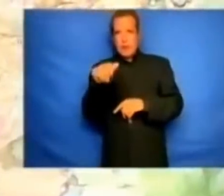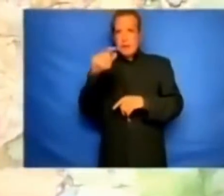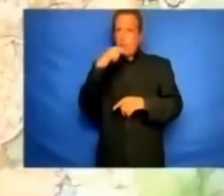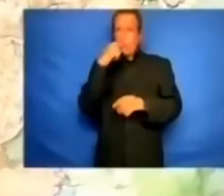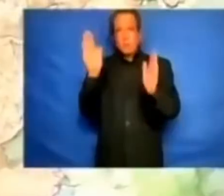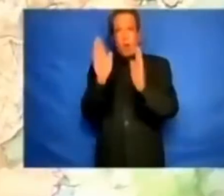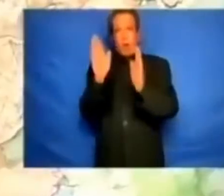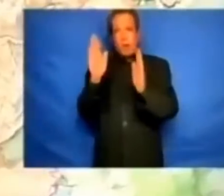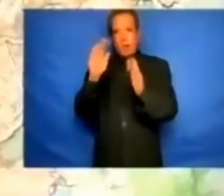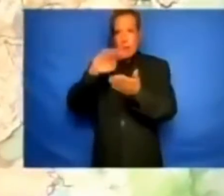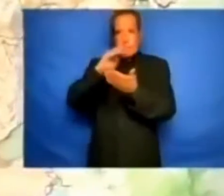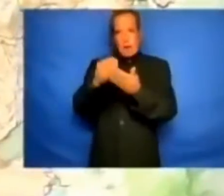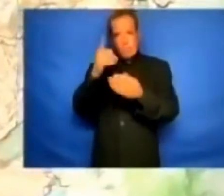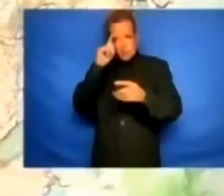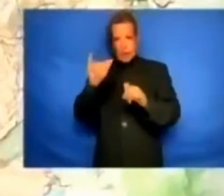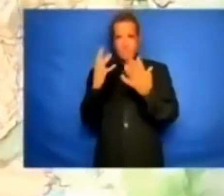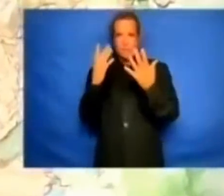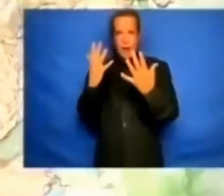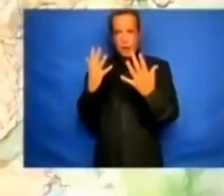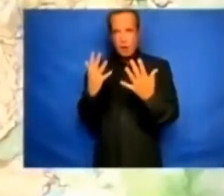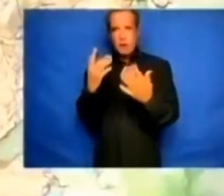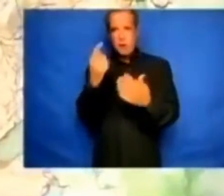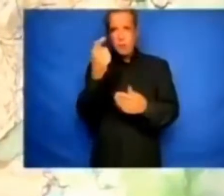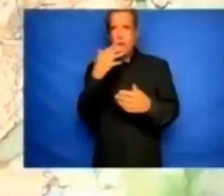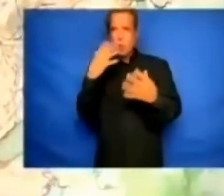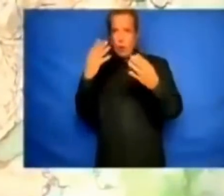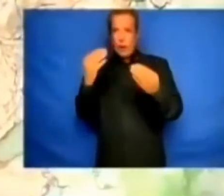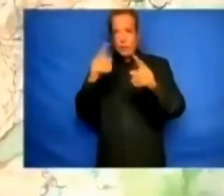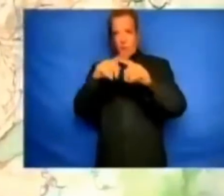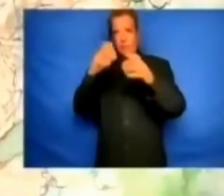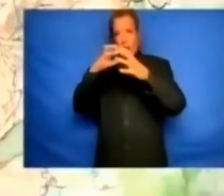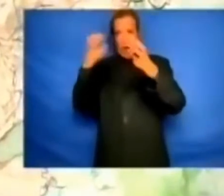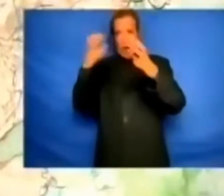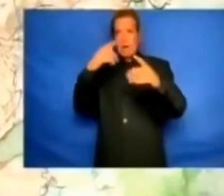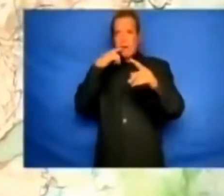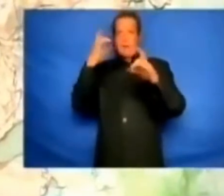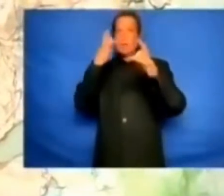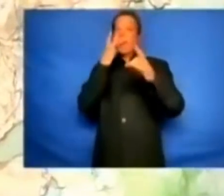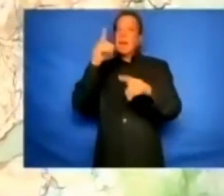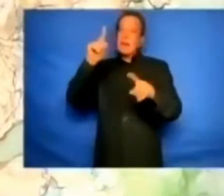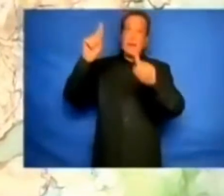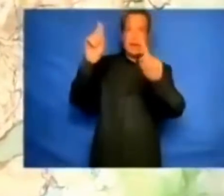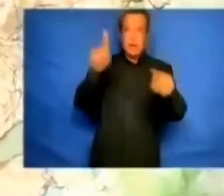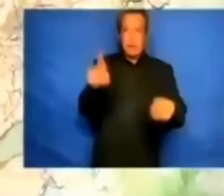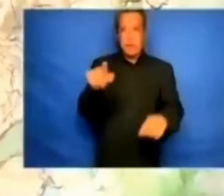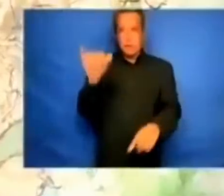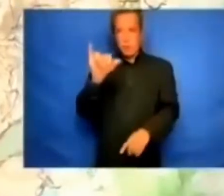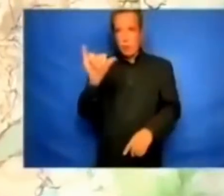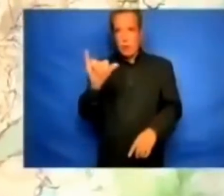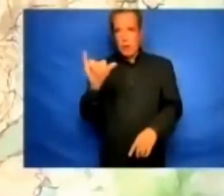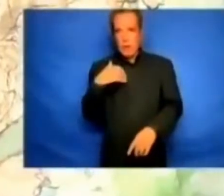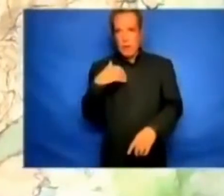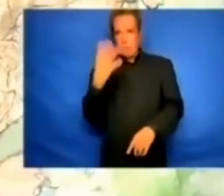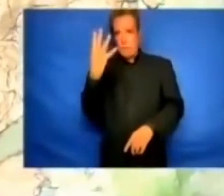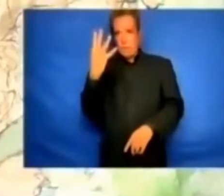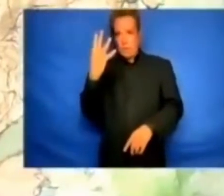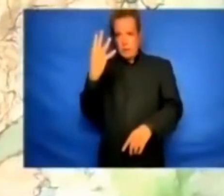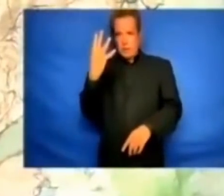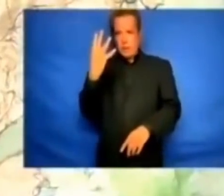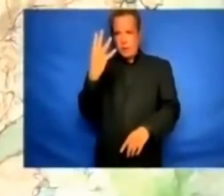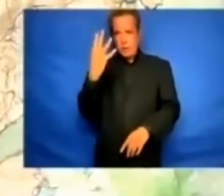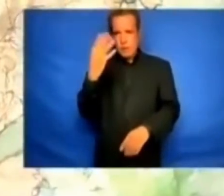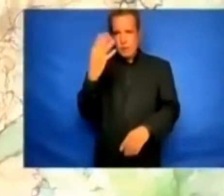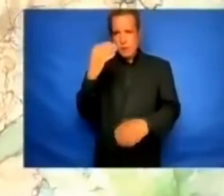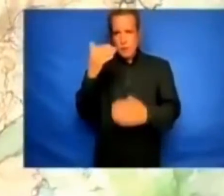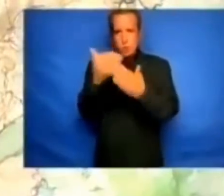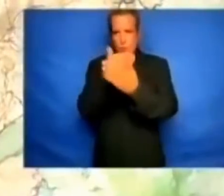addition to getting a little bit of moisture, we also got a bunch of lightning. Just here in the Lake Tahoe Basin, we had 4 new starts from lightning. All of those are contained